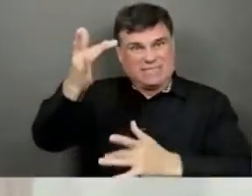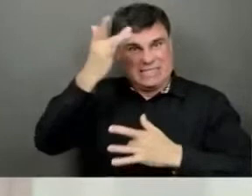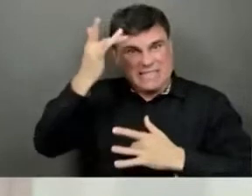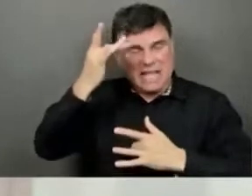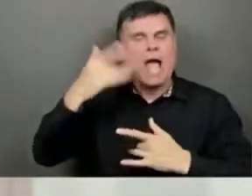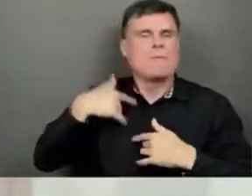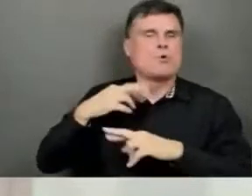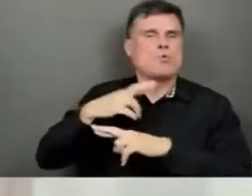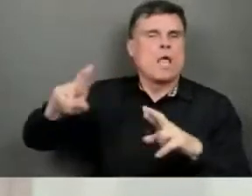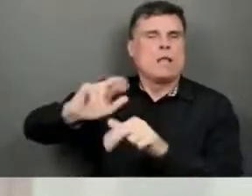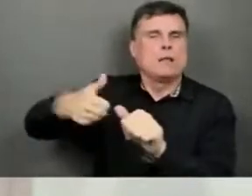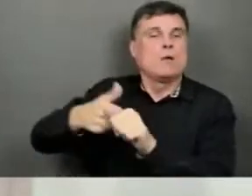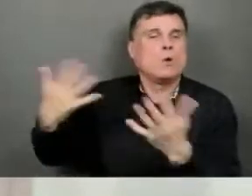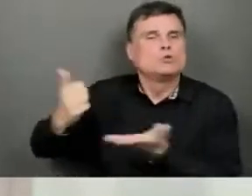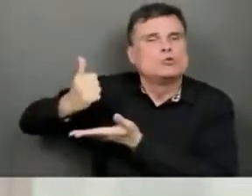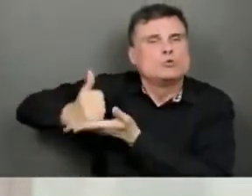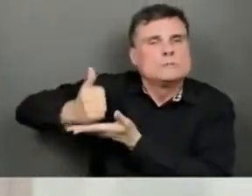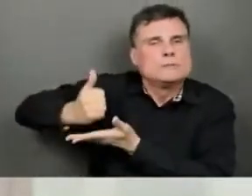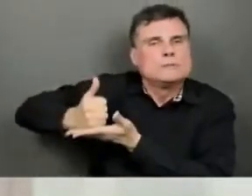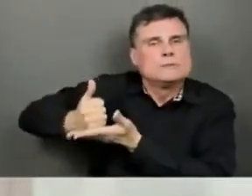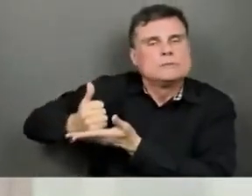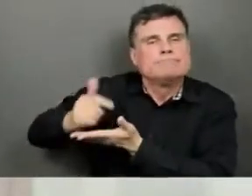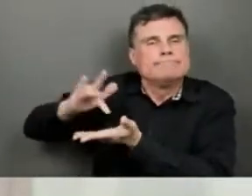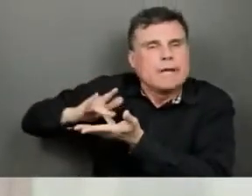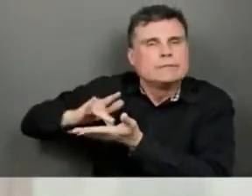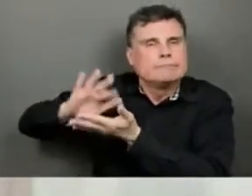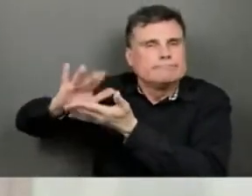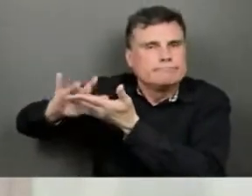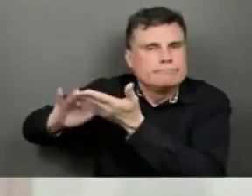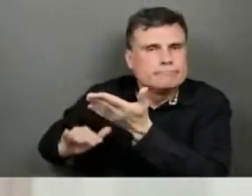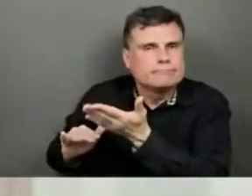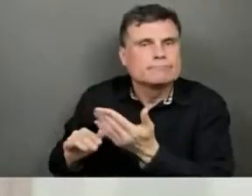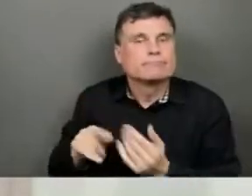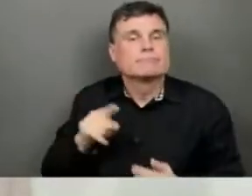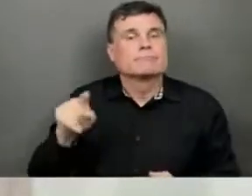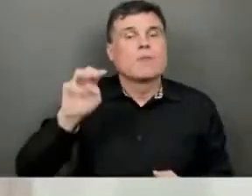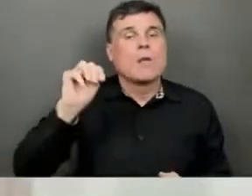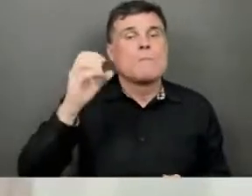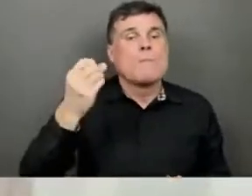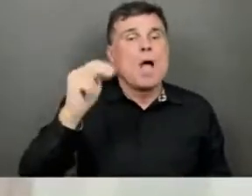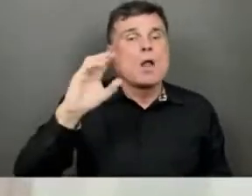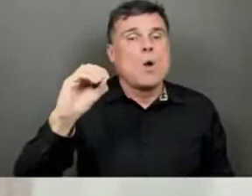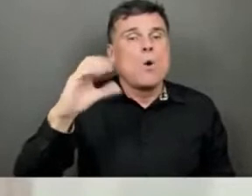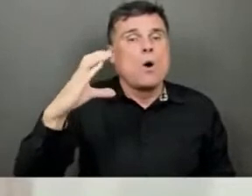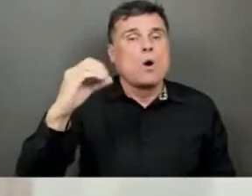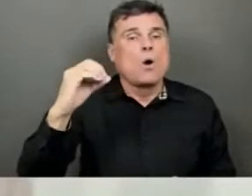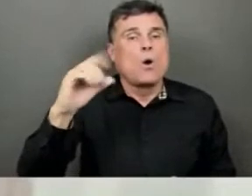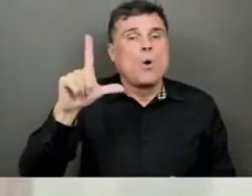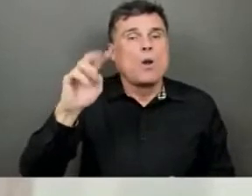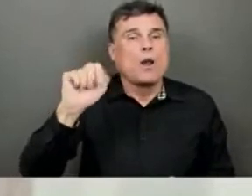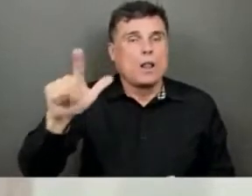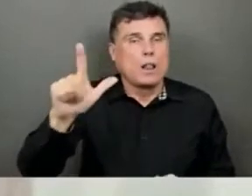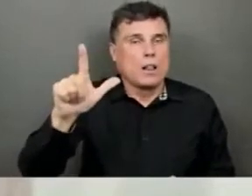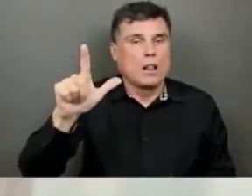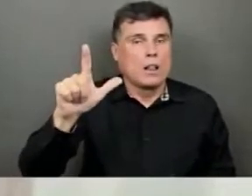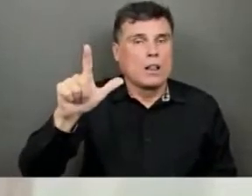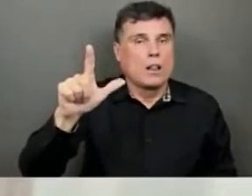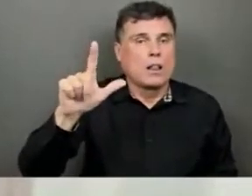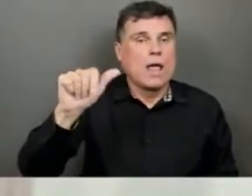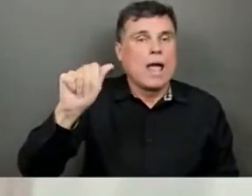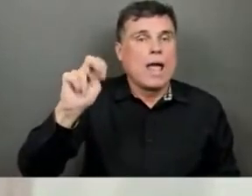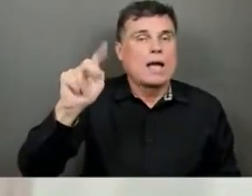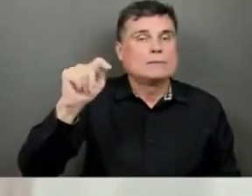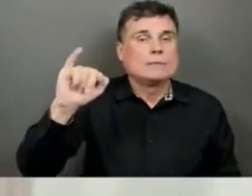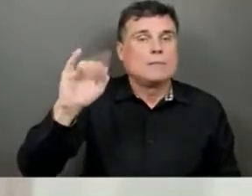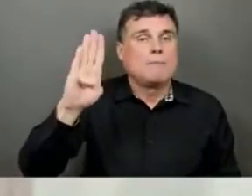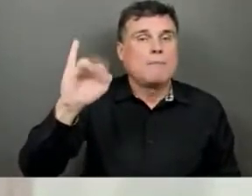have not yet been shown to be effective with the Omicron variant, but Paxlovid continues to be a treatment that is